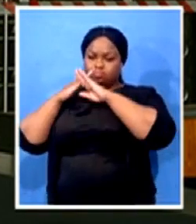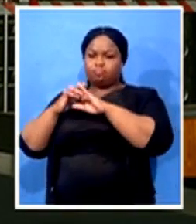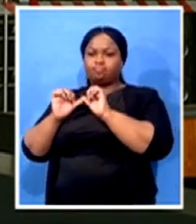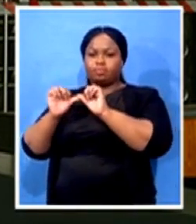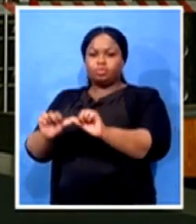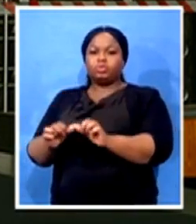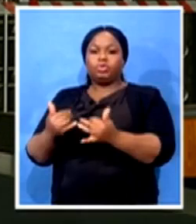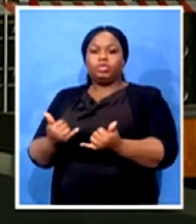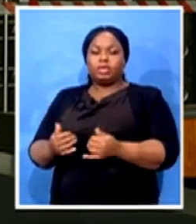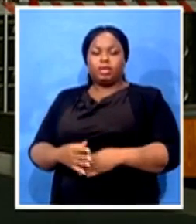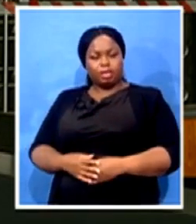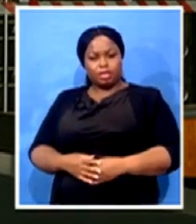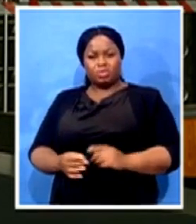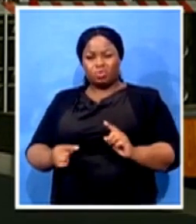they